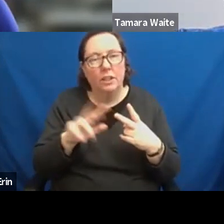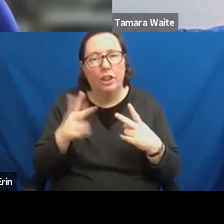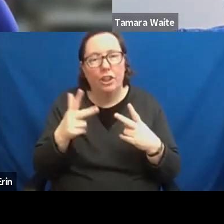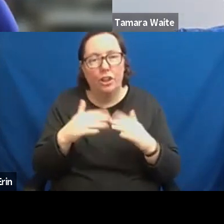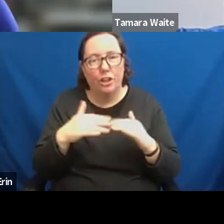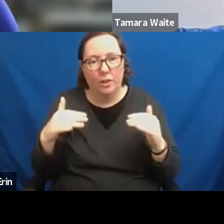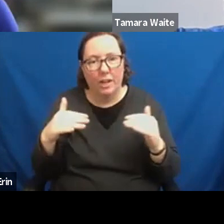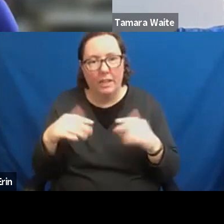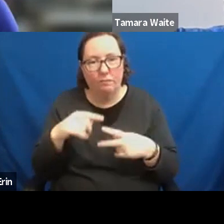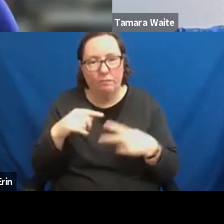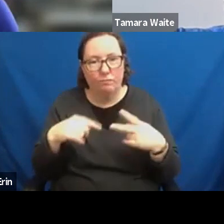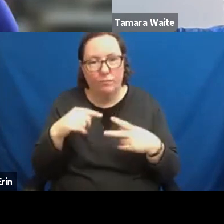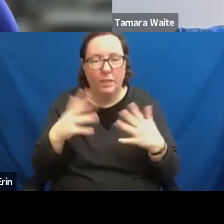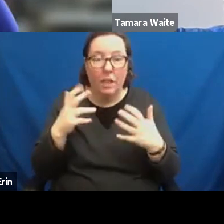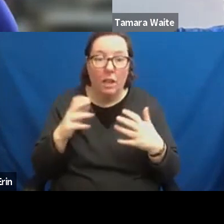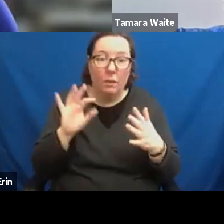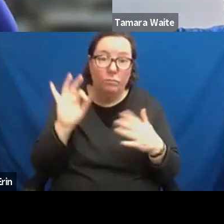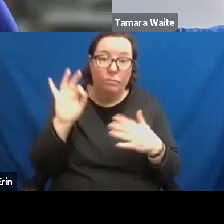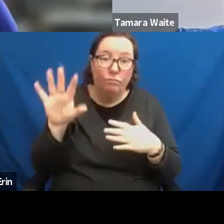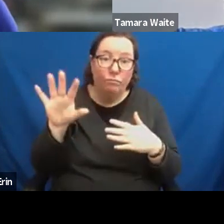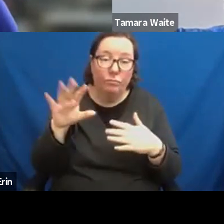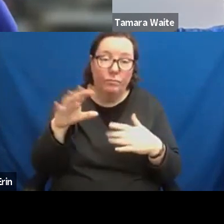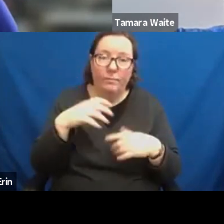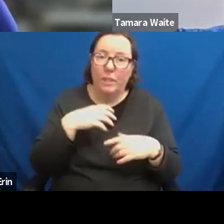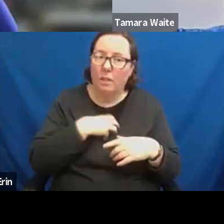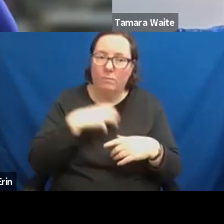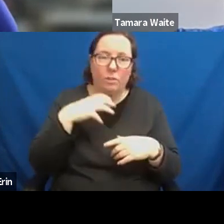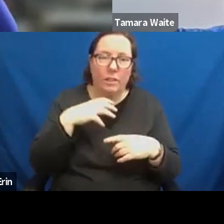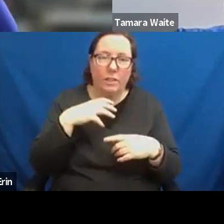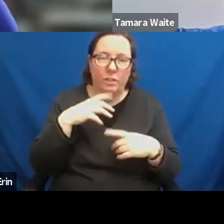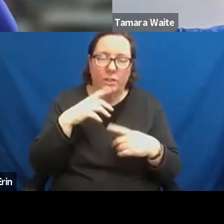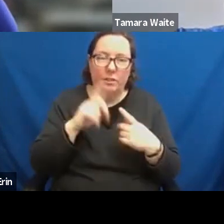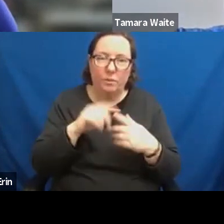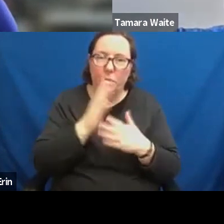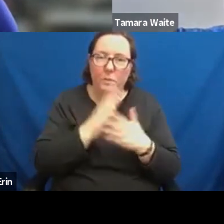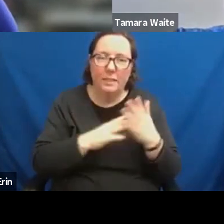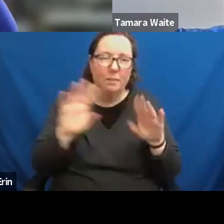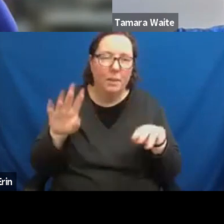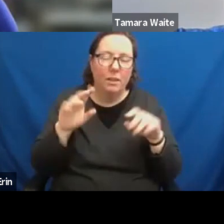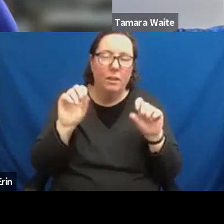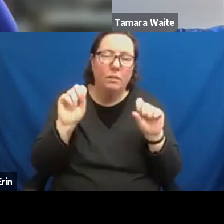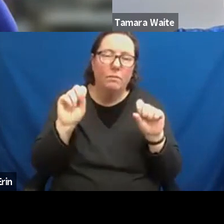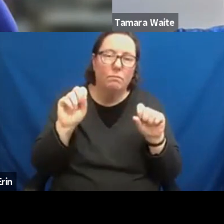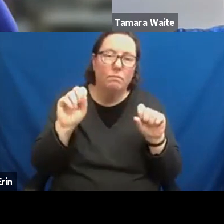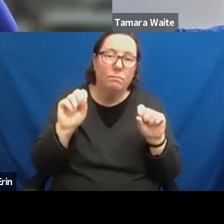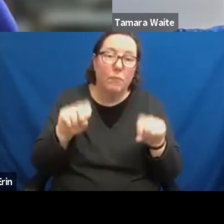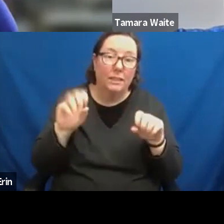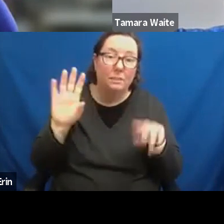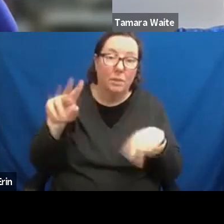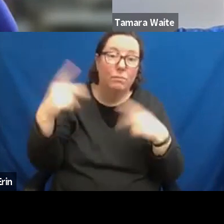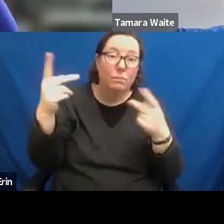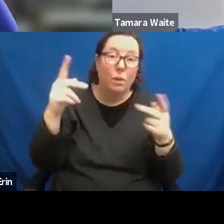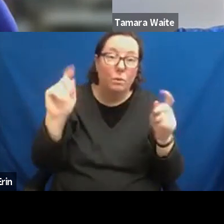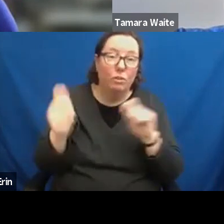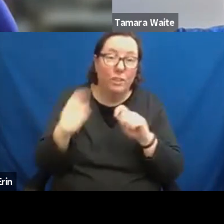grader. So I would like to make an objection to some of the proposed changes from the Boston